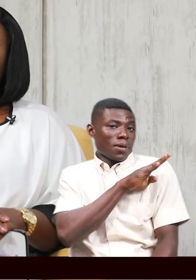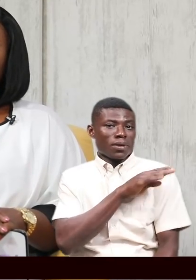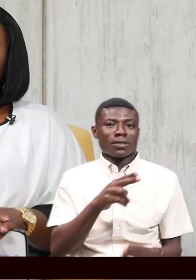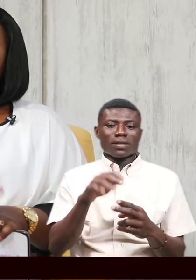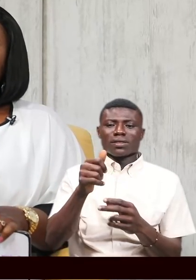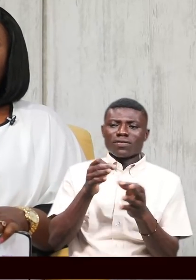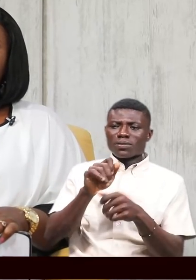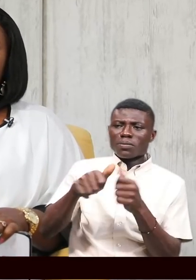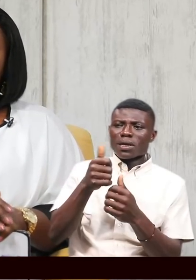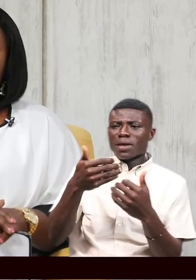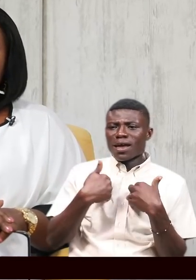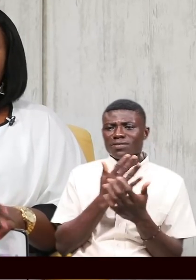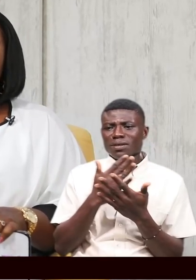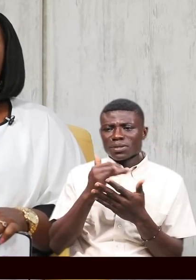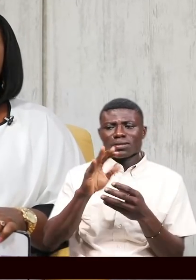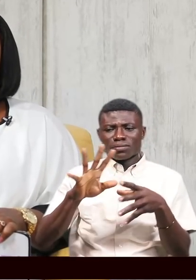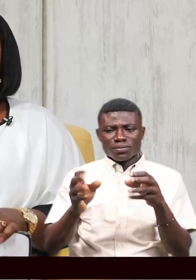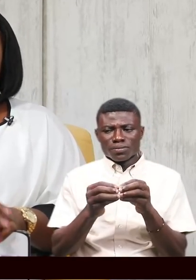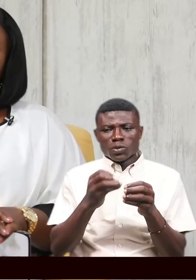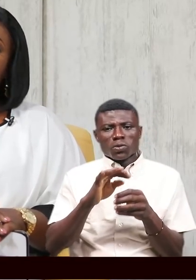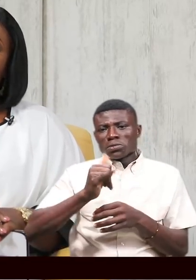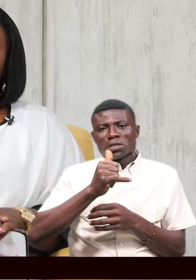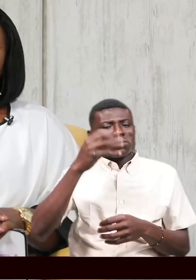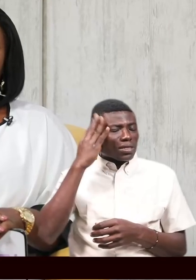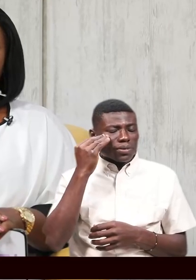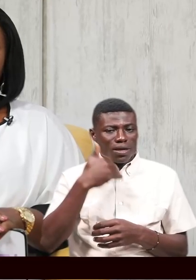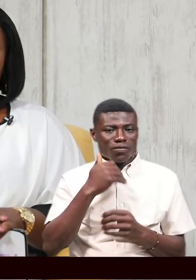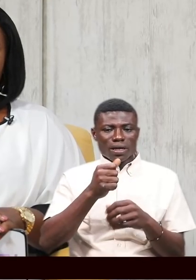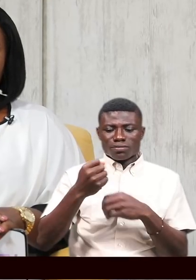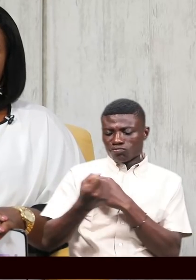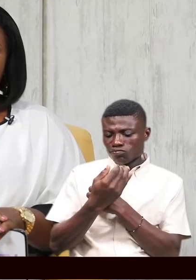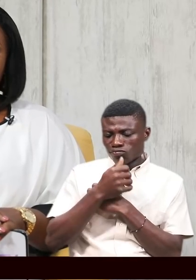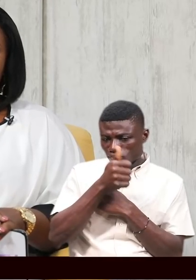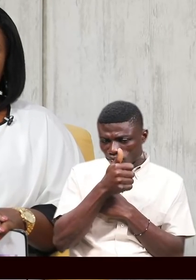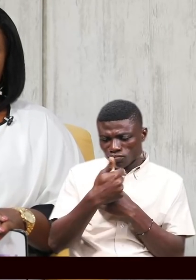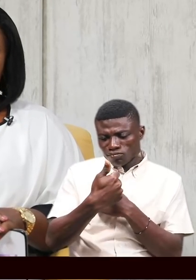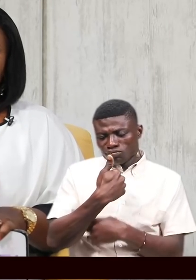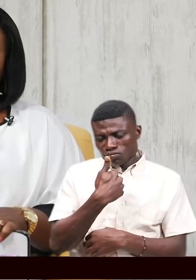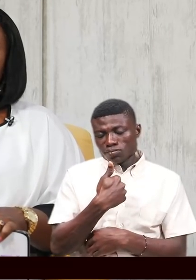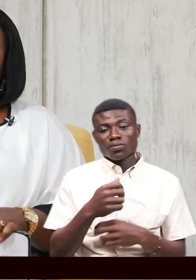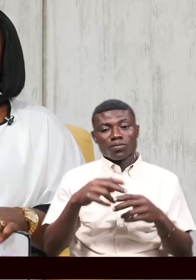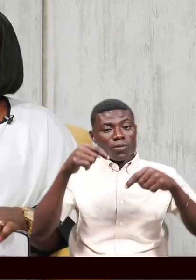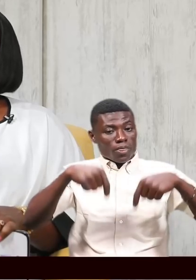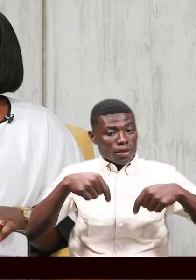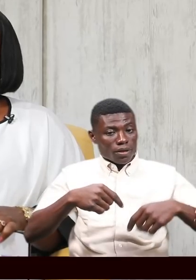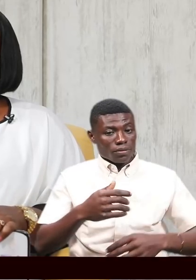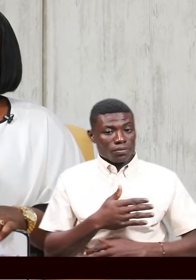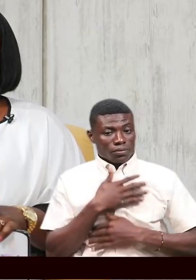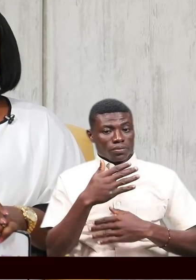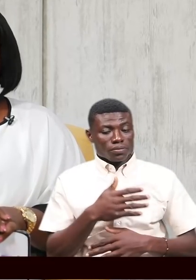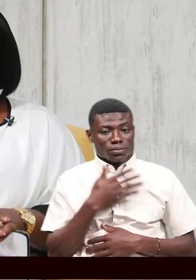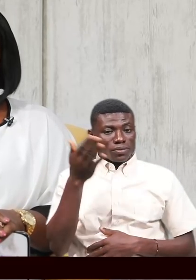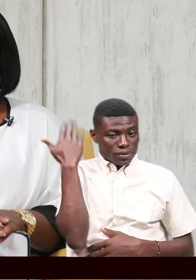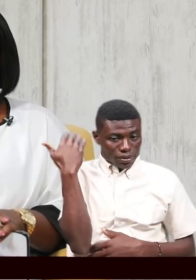a wonso so o wonsium no, and I won them moa, what's with your two hoofo. And nay, what's ye any gemmous name, fika